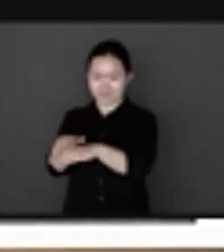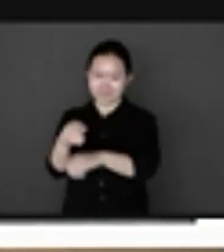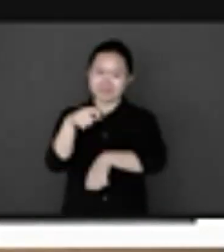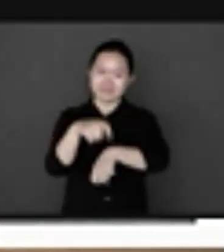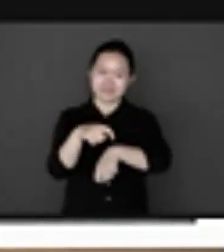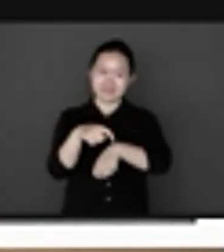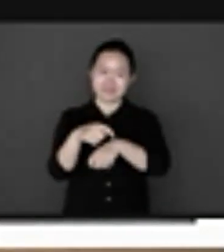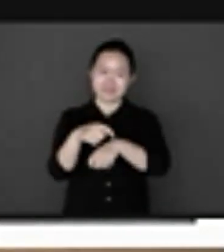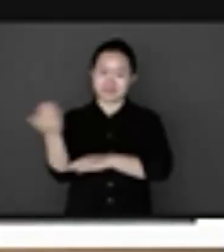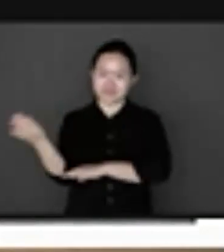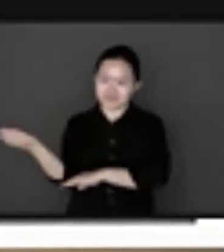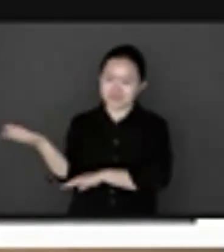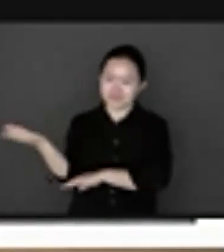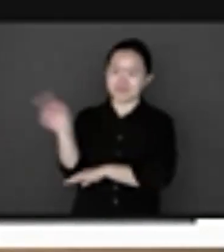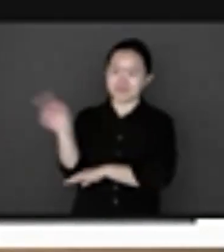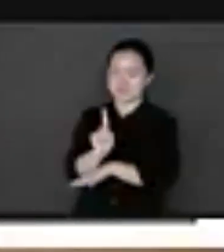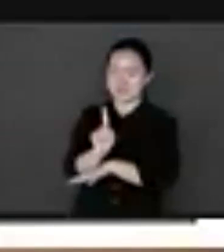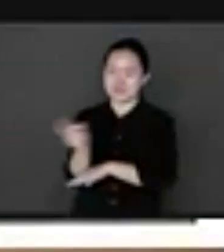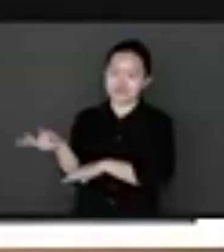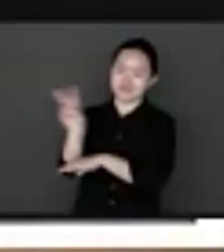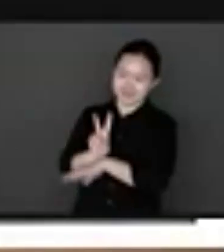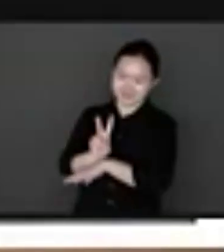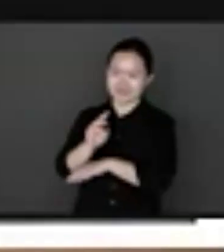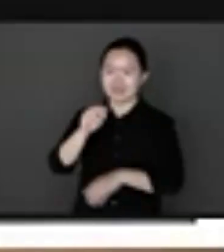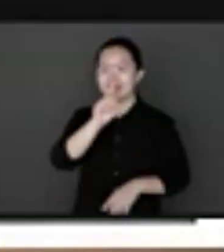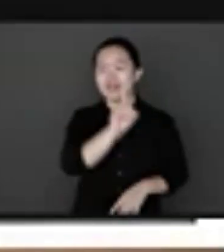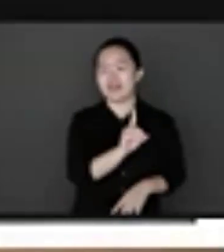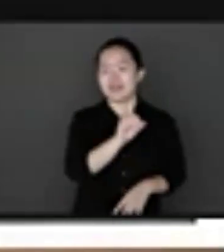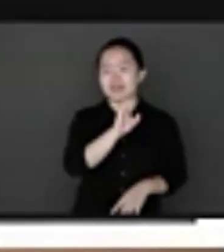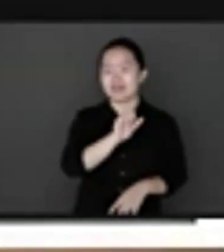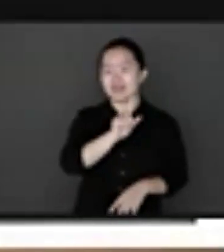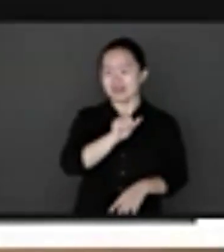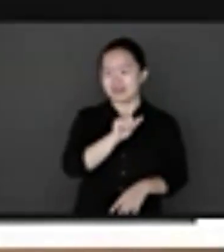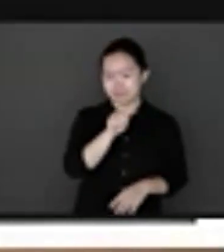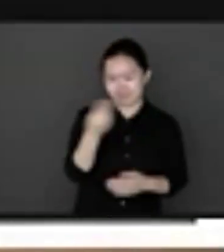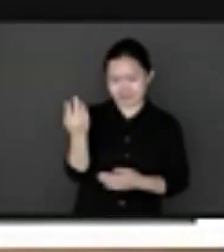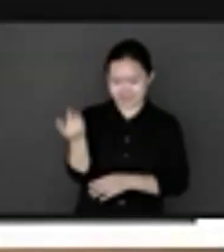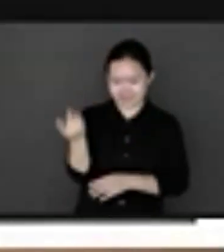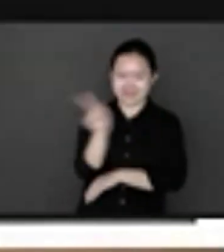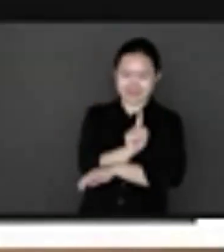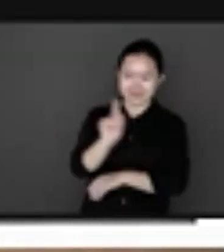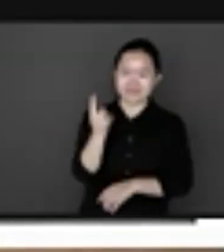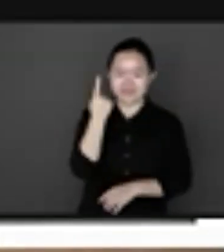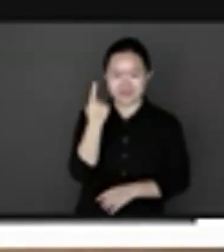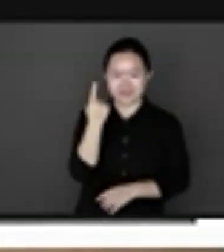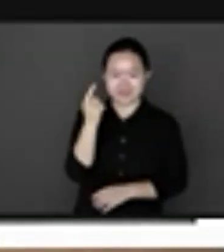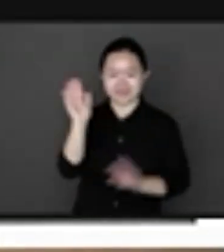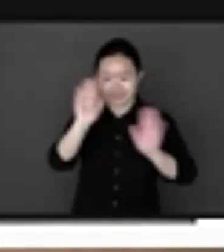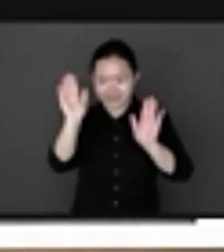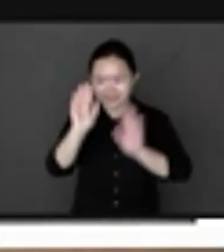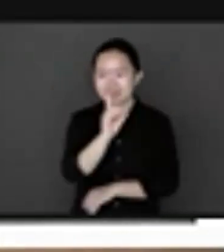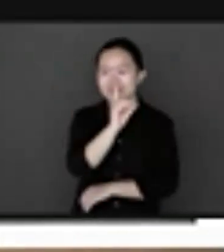Detlev Fischer and Peter Kemeny, please introduce yourself first. Yeah, hello, my name is Detlev Fischer. I'm Managing Director of